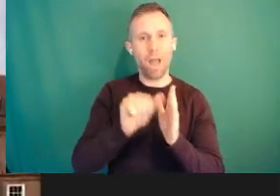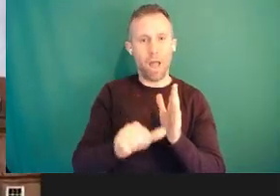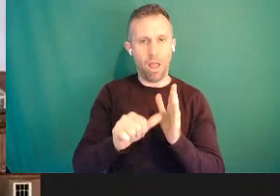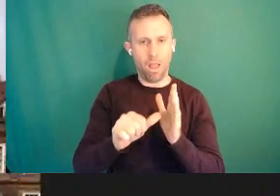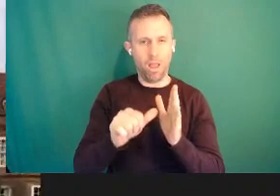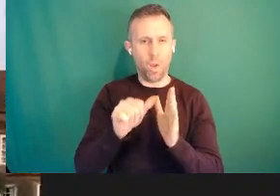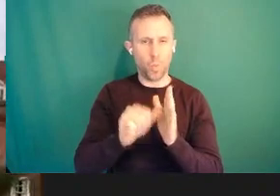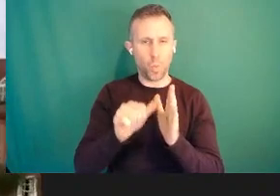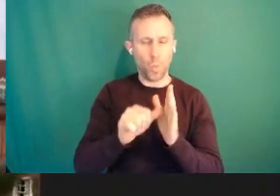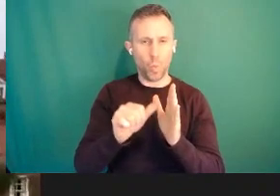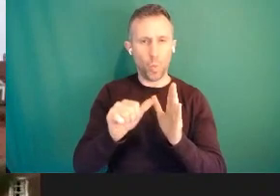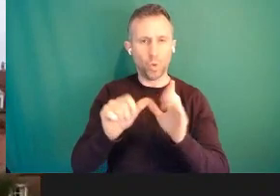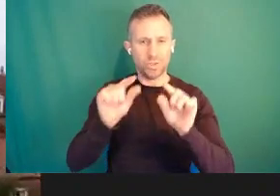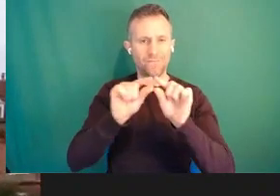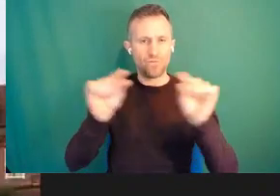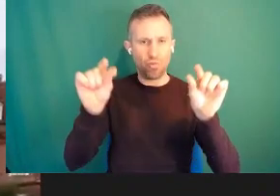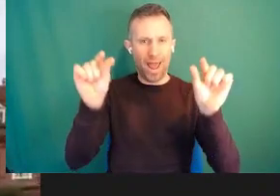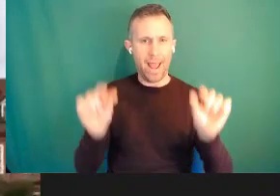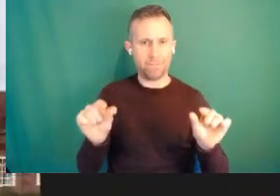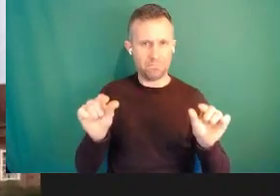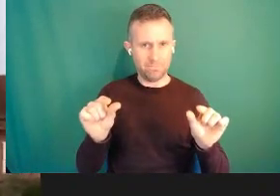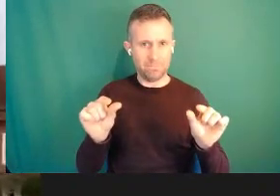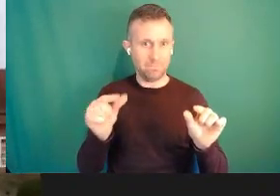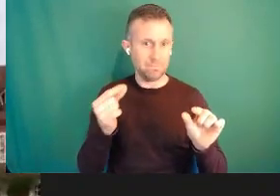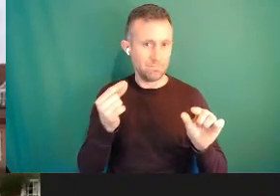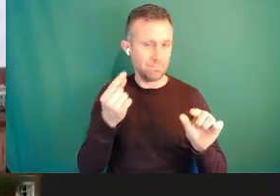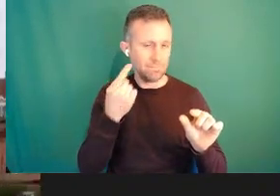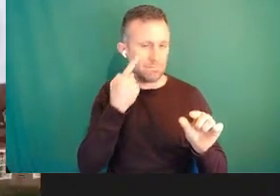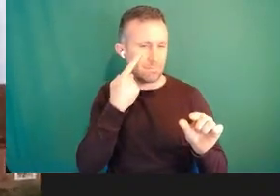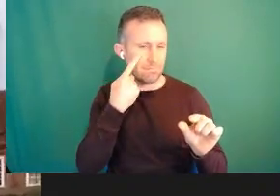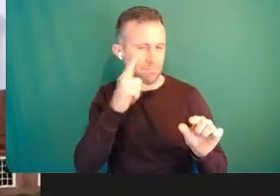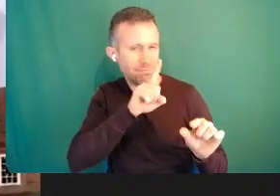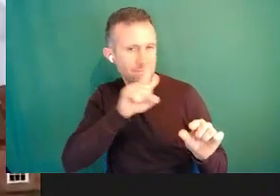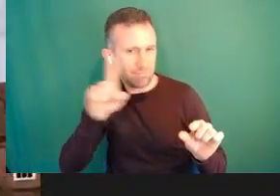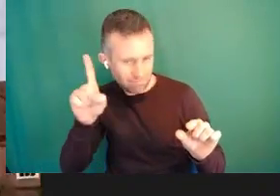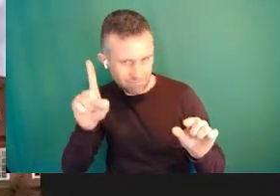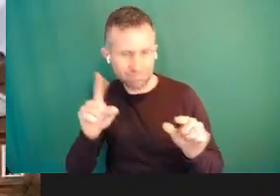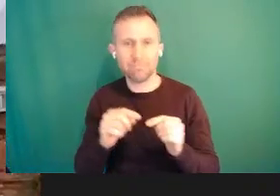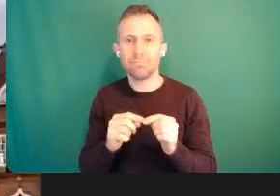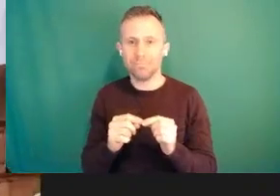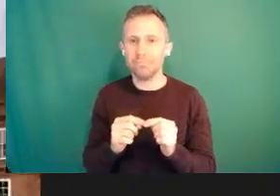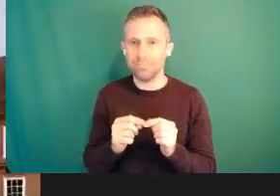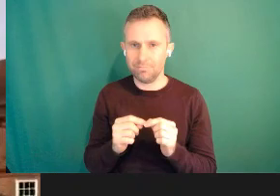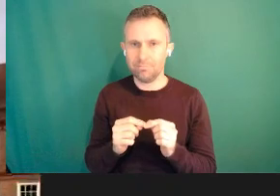And so we know that there has been a site of importance here for over 1,000 years.